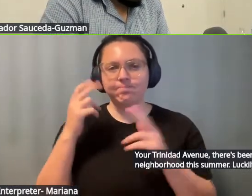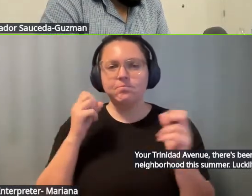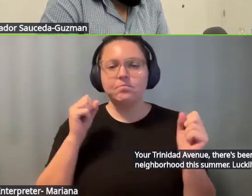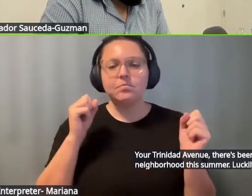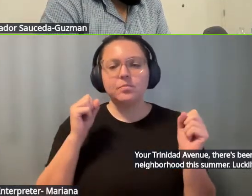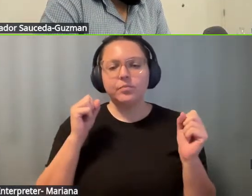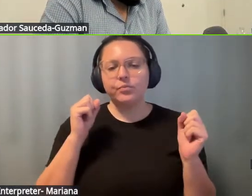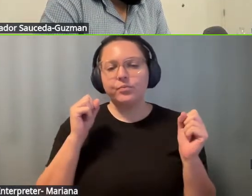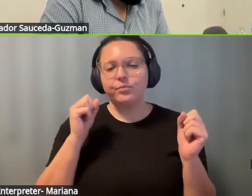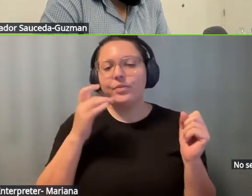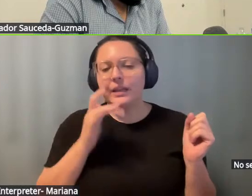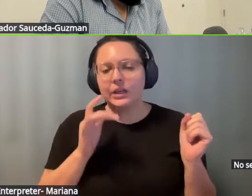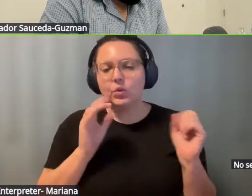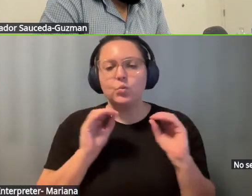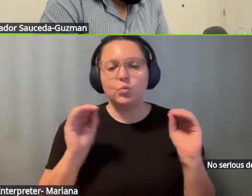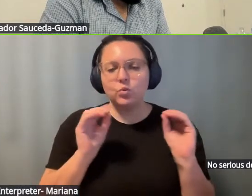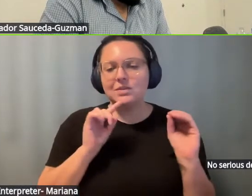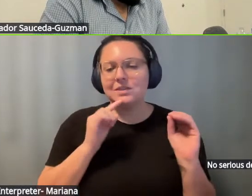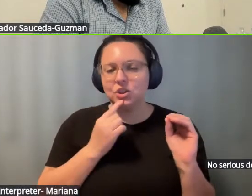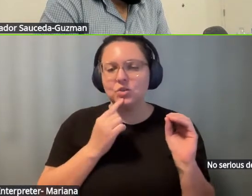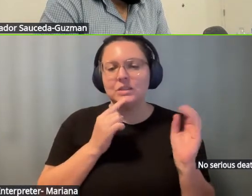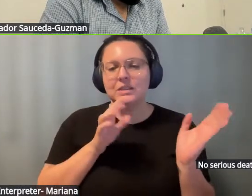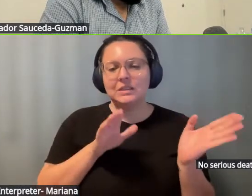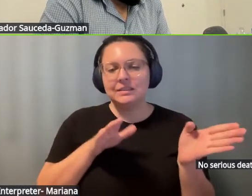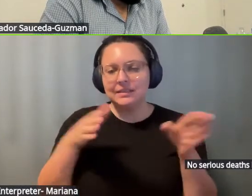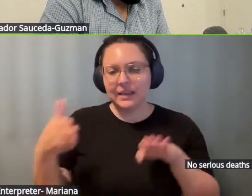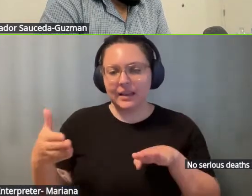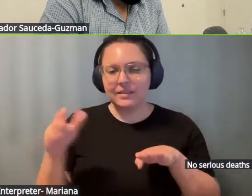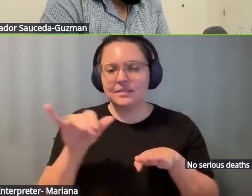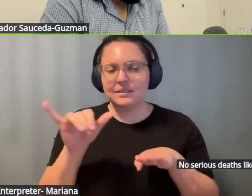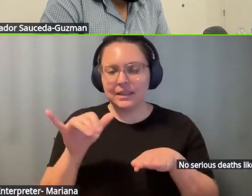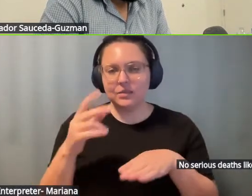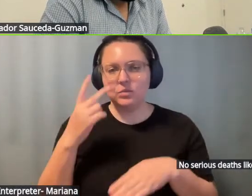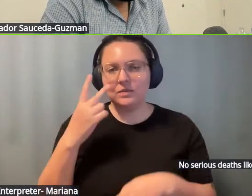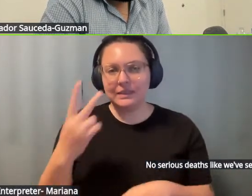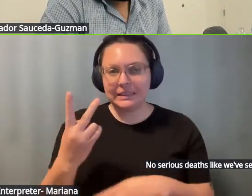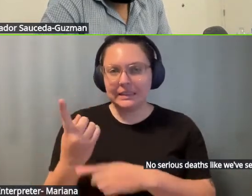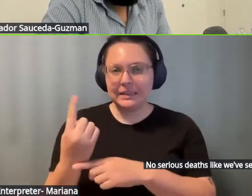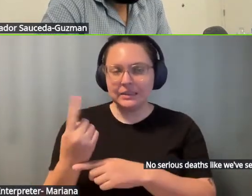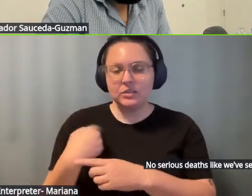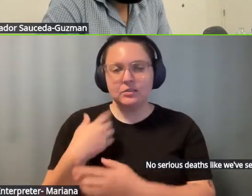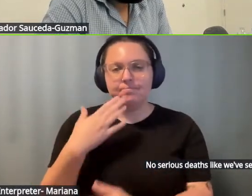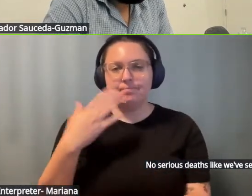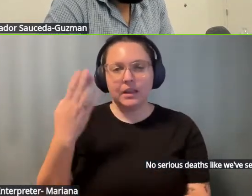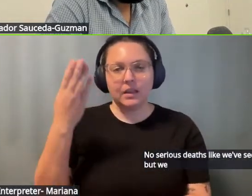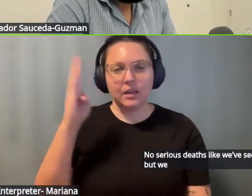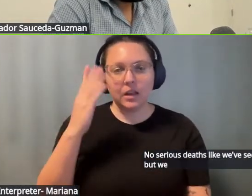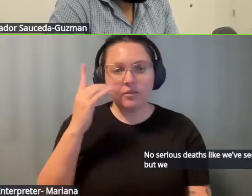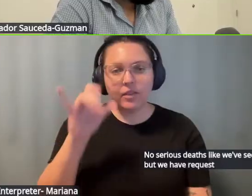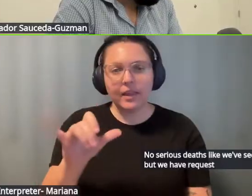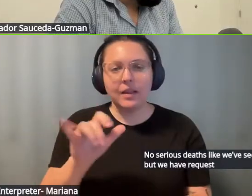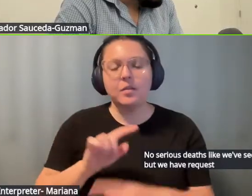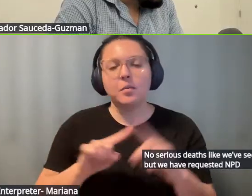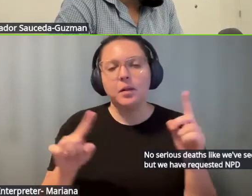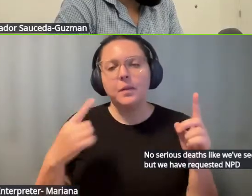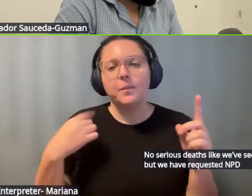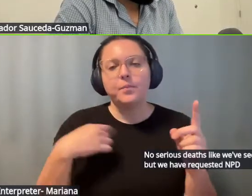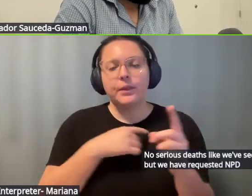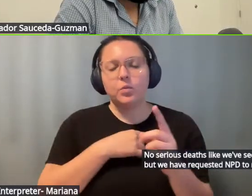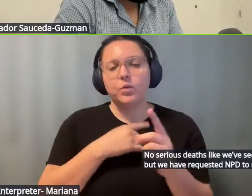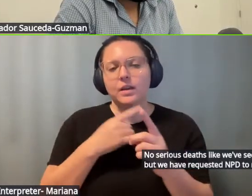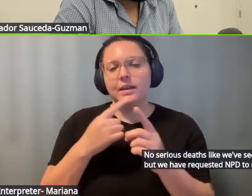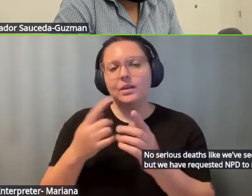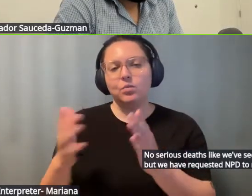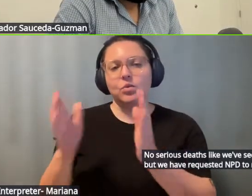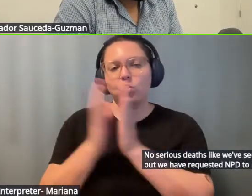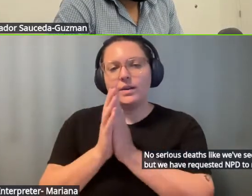serious deaths like we've seen last year, which I do praise God for that. But we have requested MPD to make more rounds around